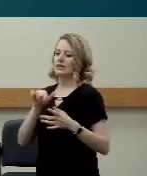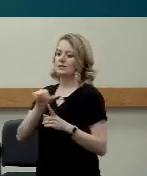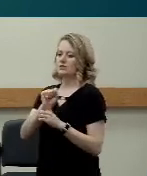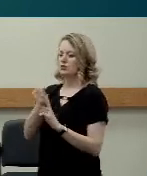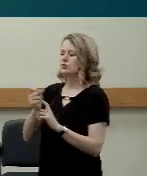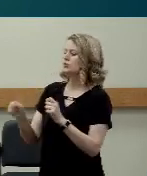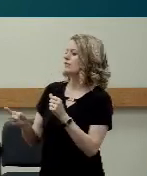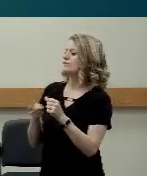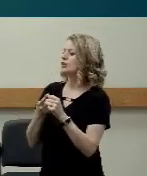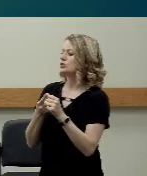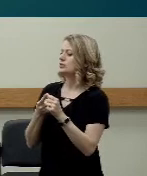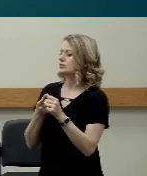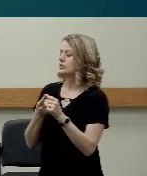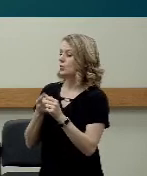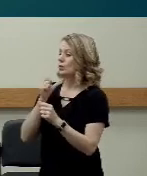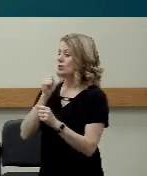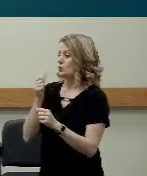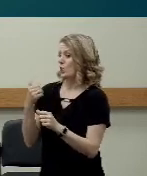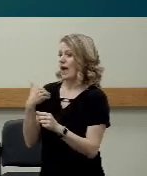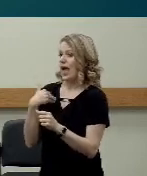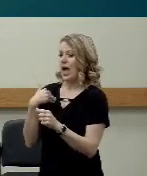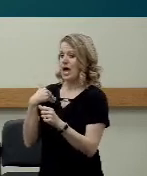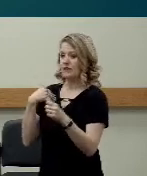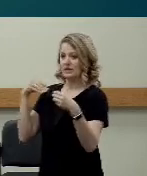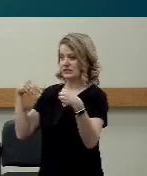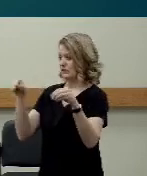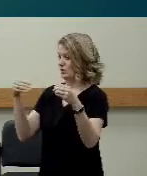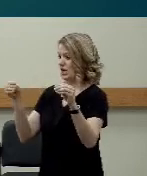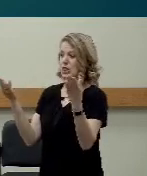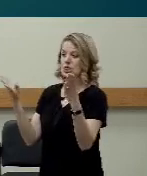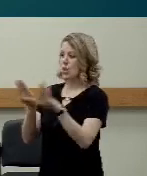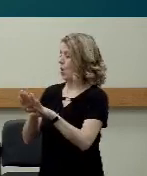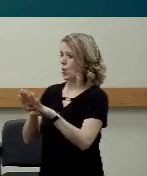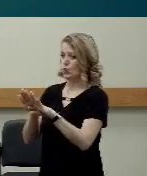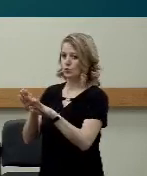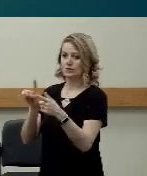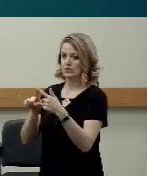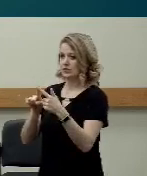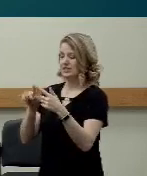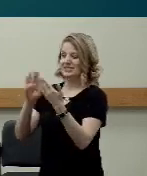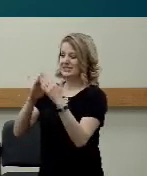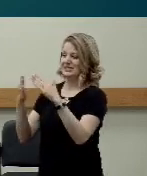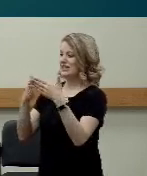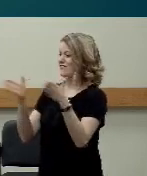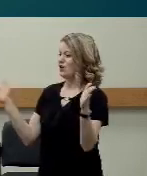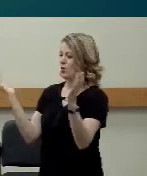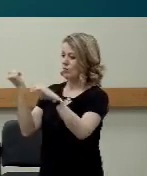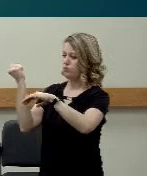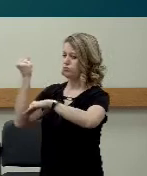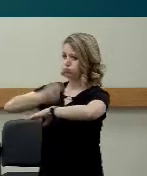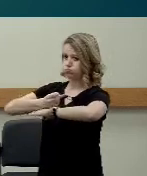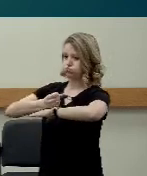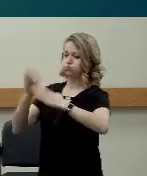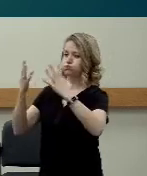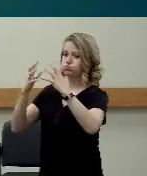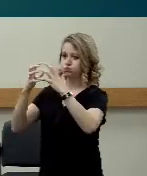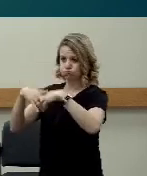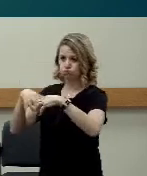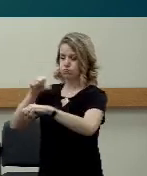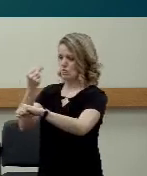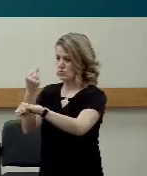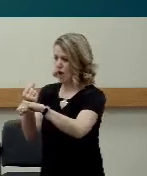First of all, we do not have a retail closure. We do not have a citywide shutdown. We do not have a